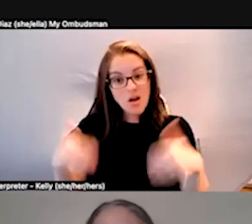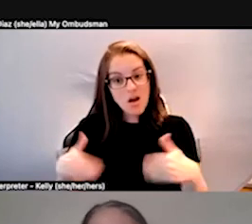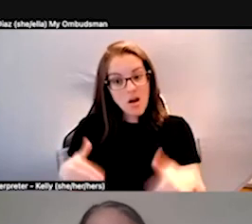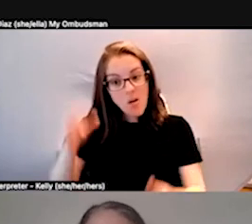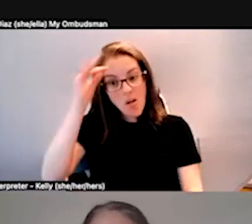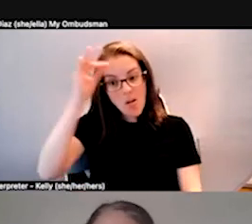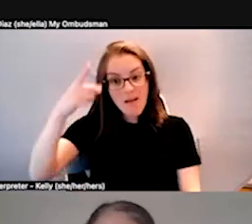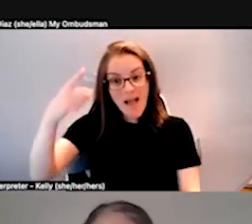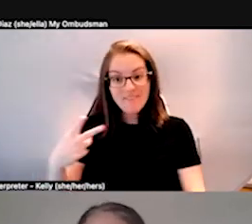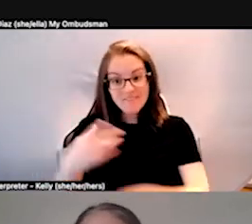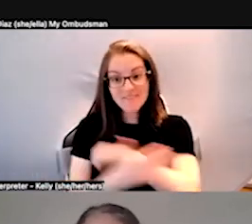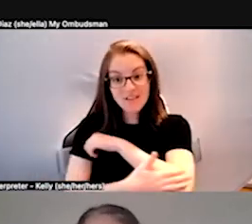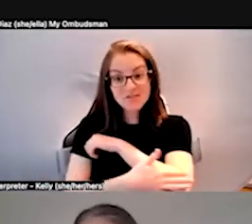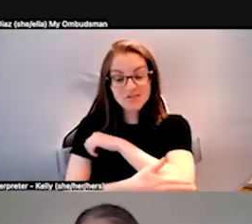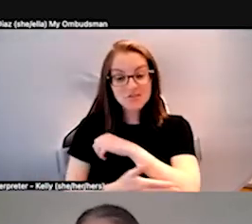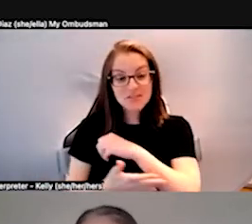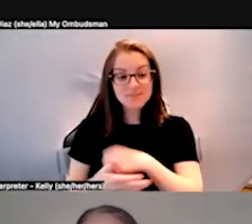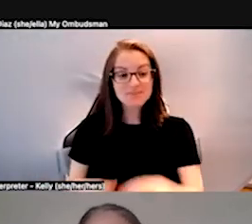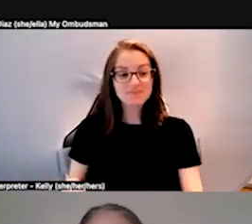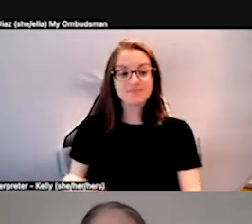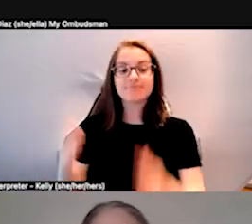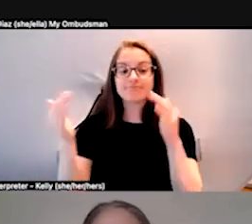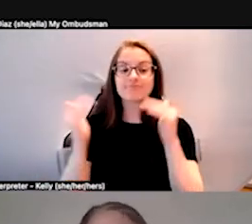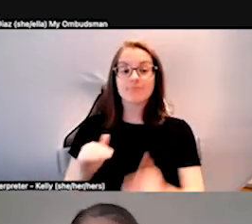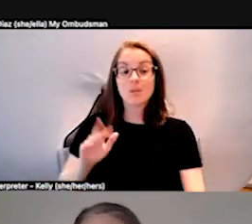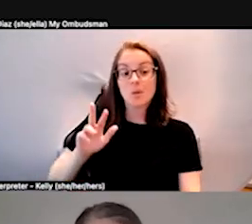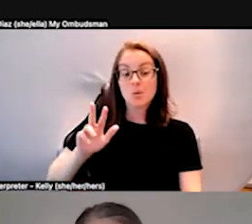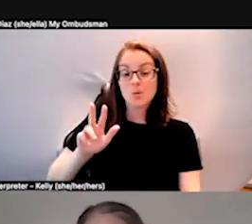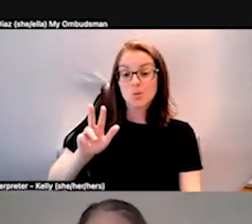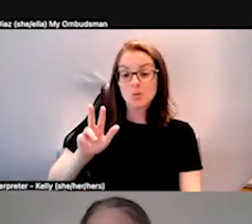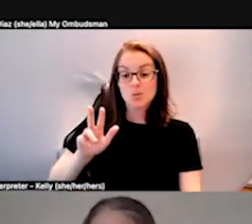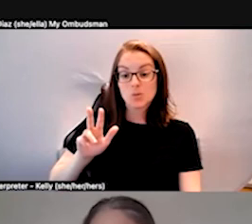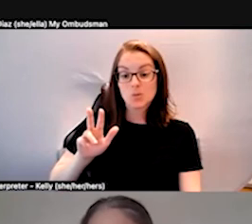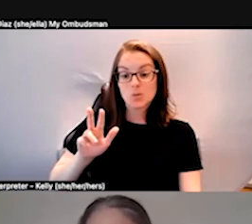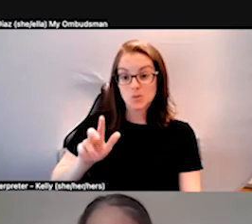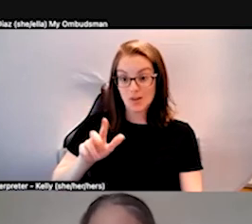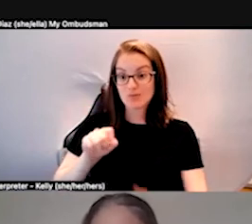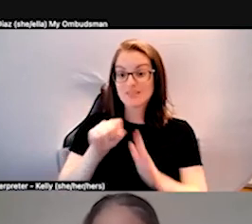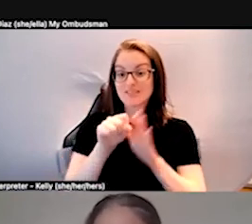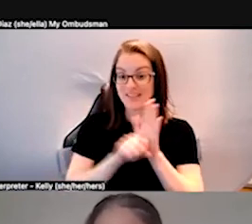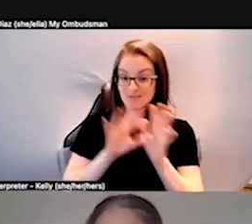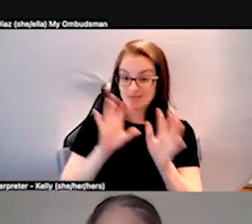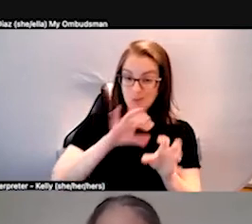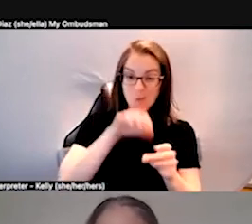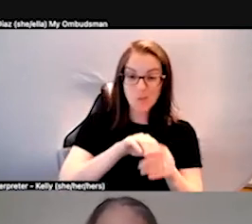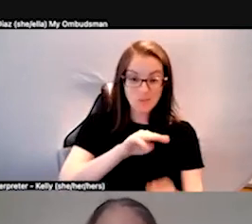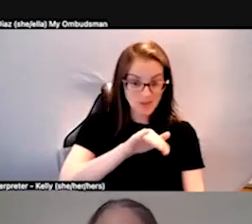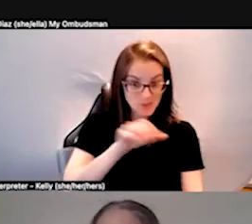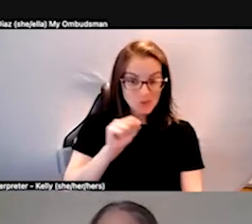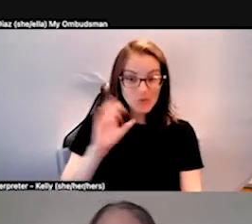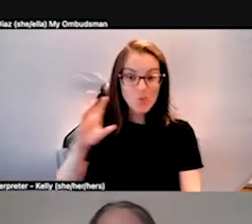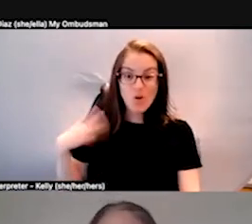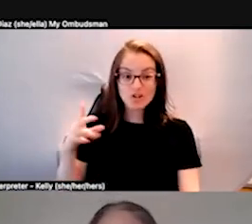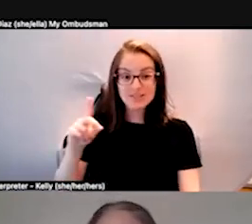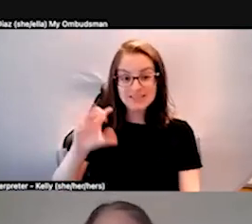Similarly, 23 states, including this one, prohibit, as well as Washington, D.C. and